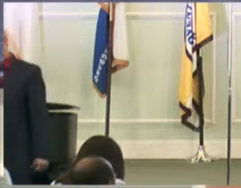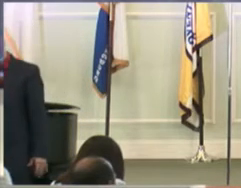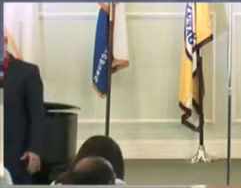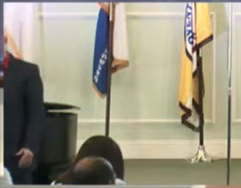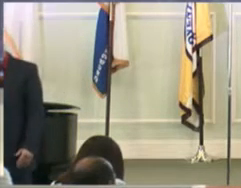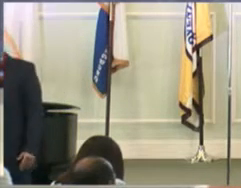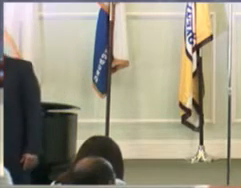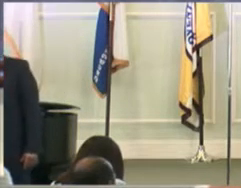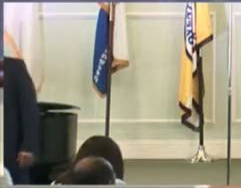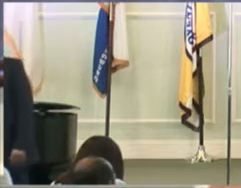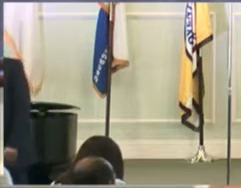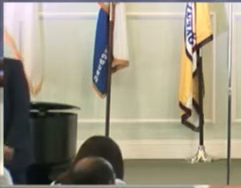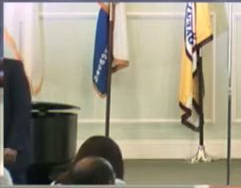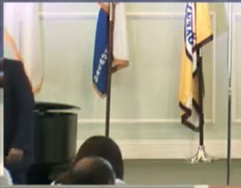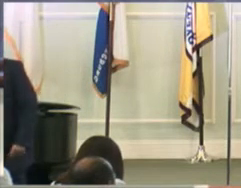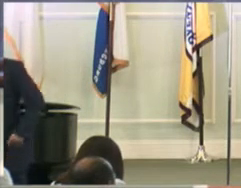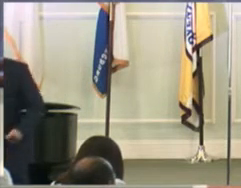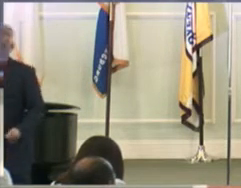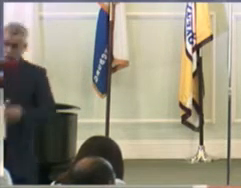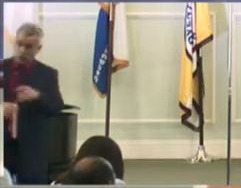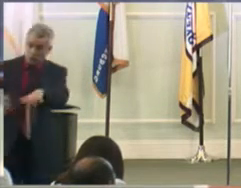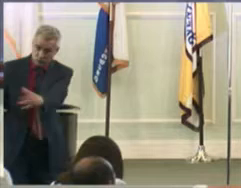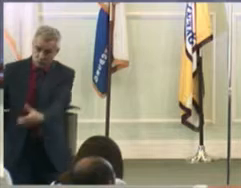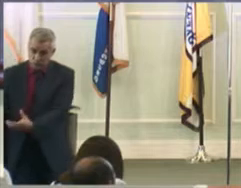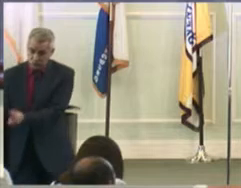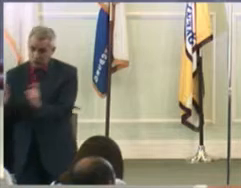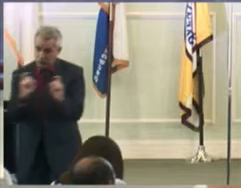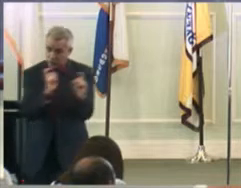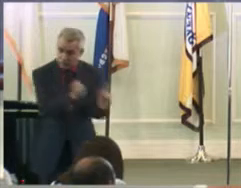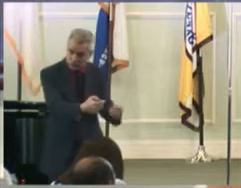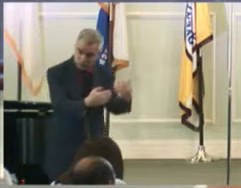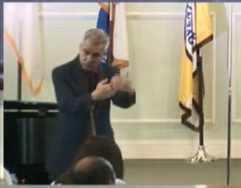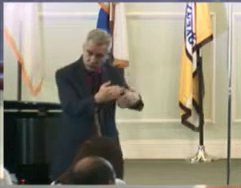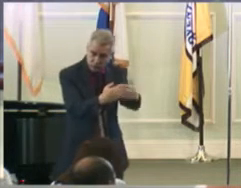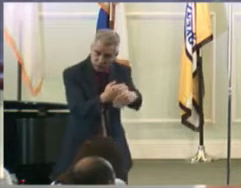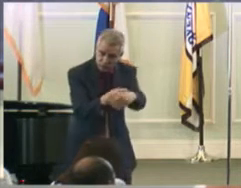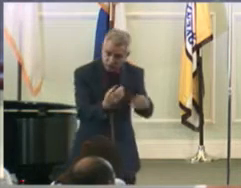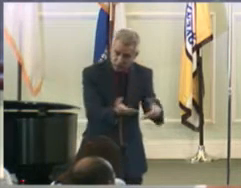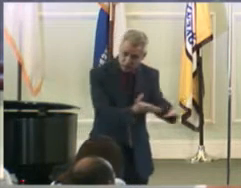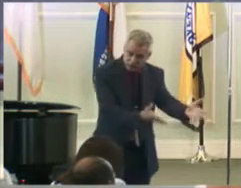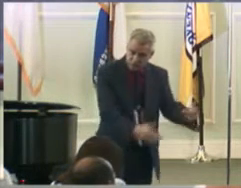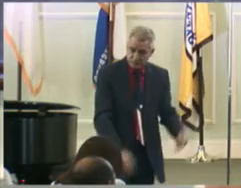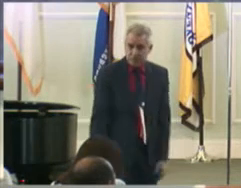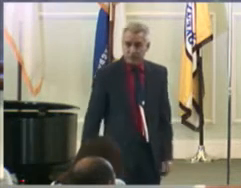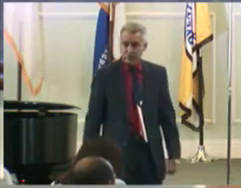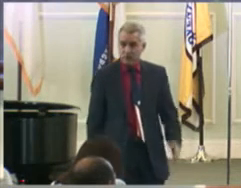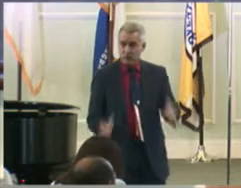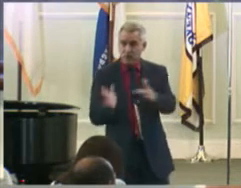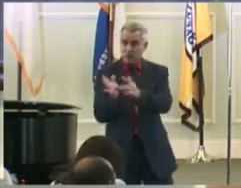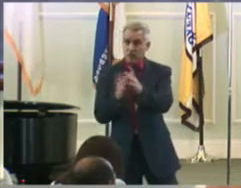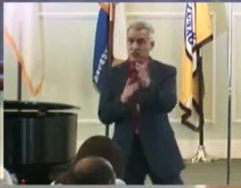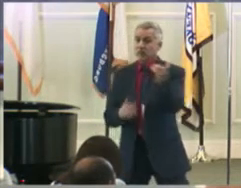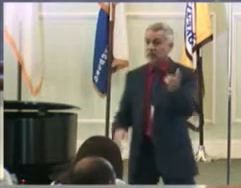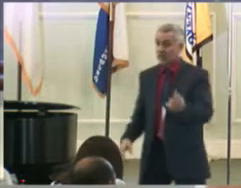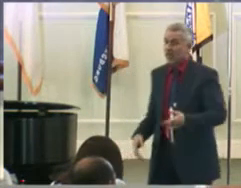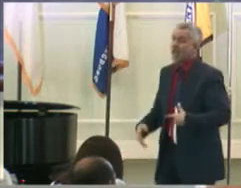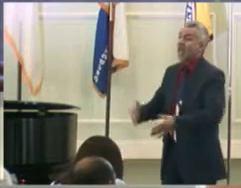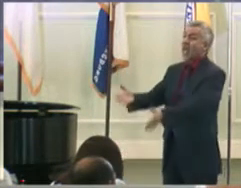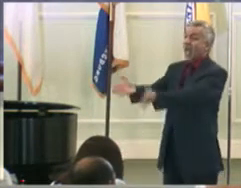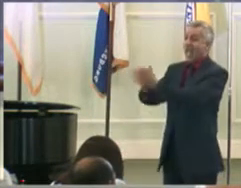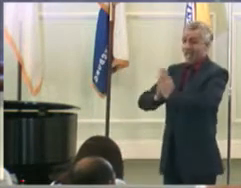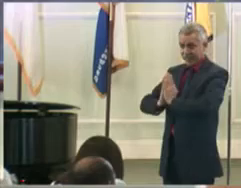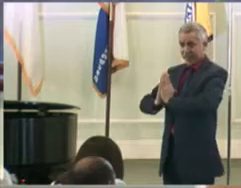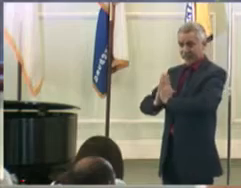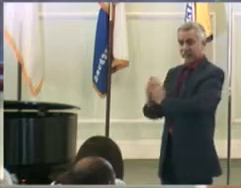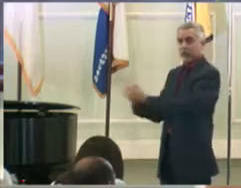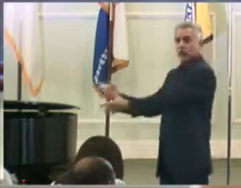he needeth. And I say unto you, ask and it shall be given you. Seek and ye shall find. Knock and it shall be opened unto